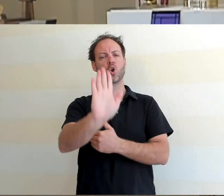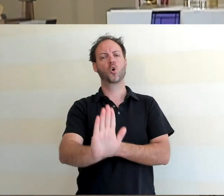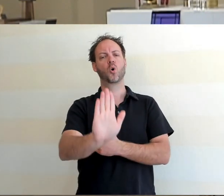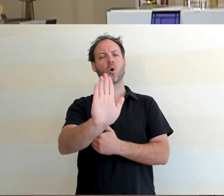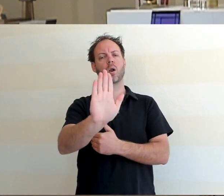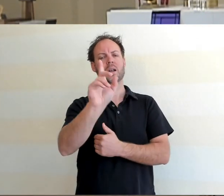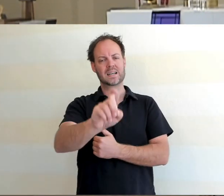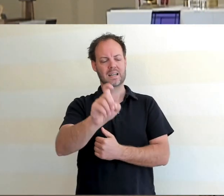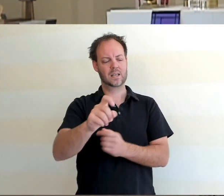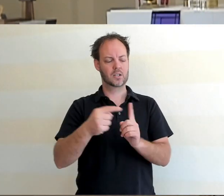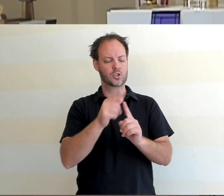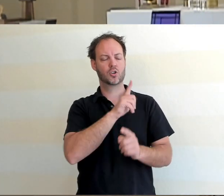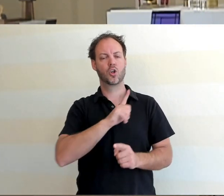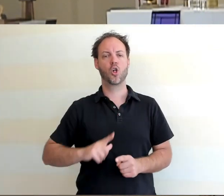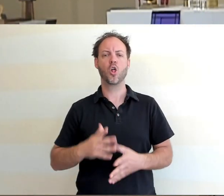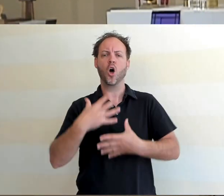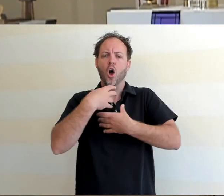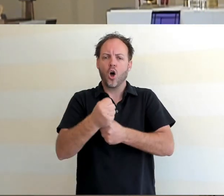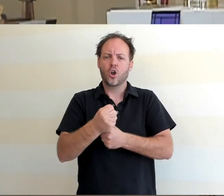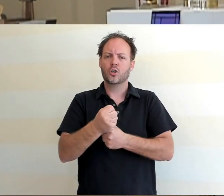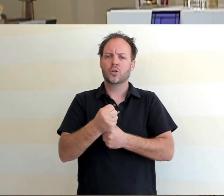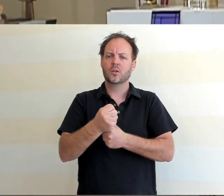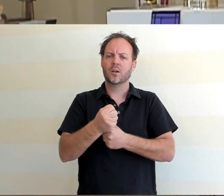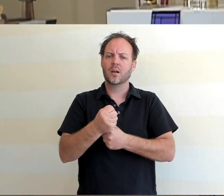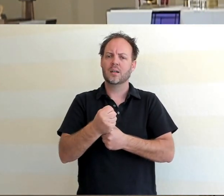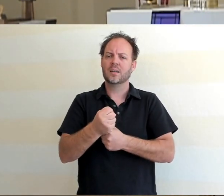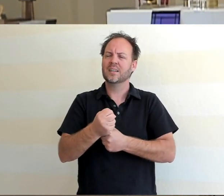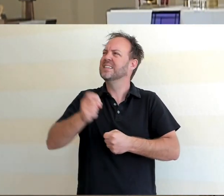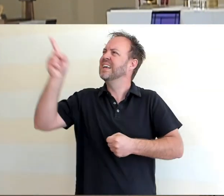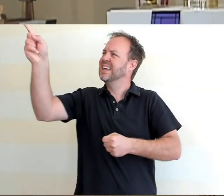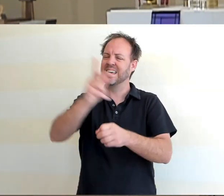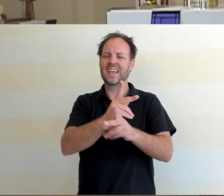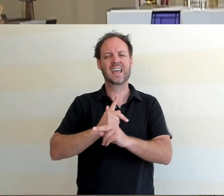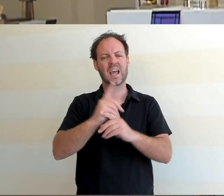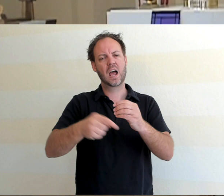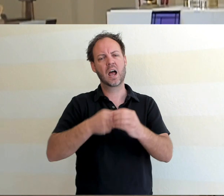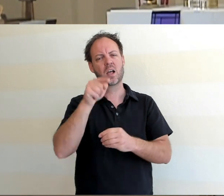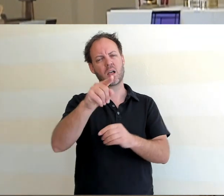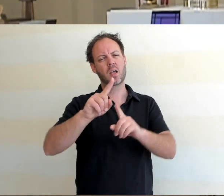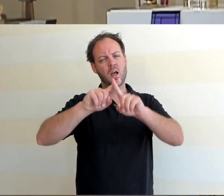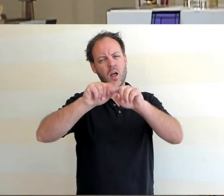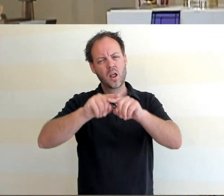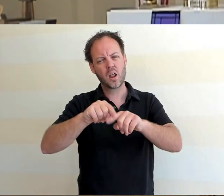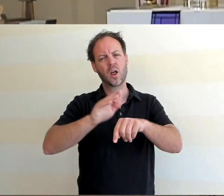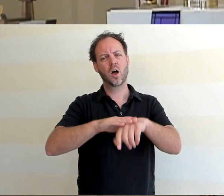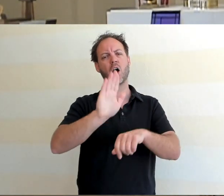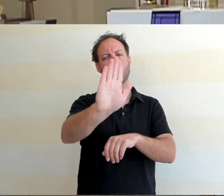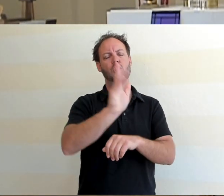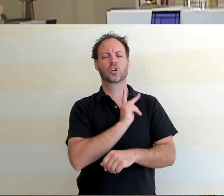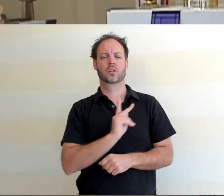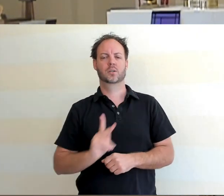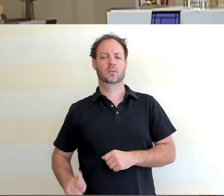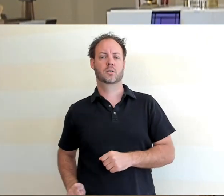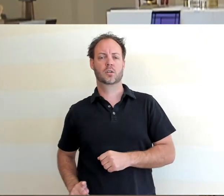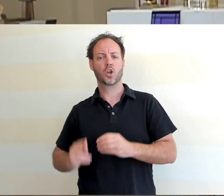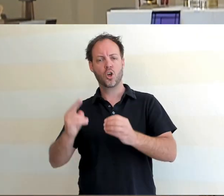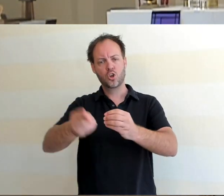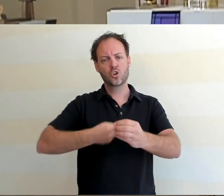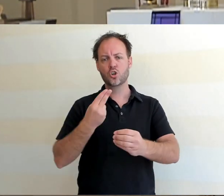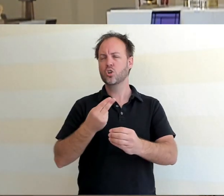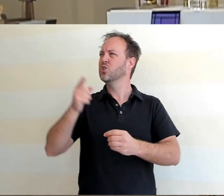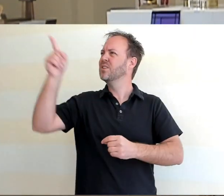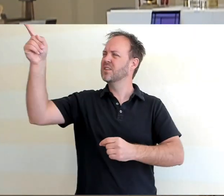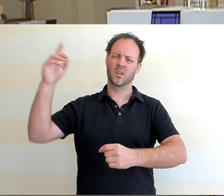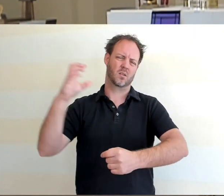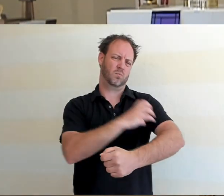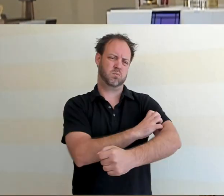Lord. Trust that he cares about you. Depend on your King to use his mighty